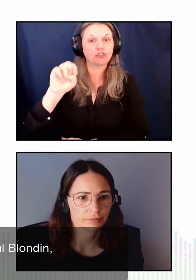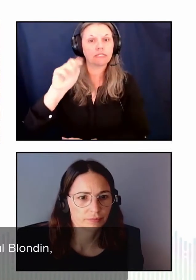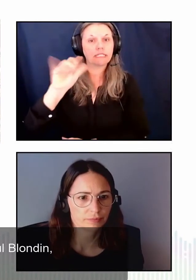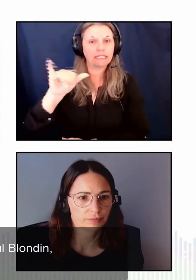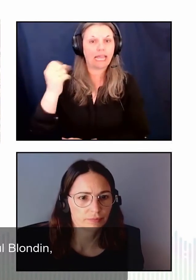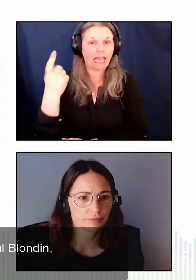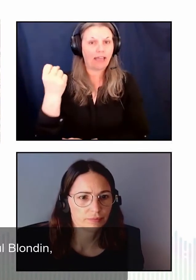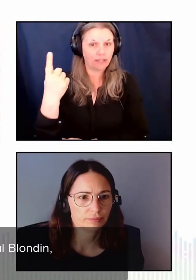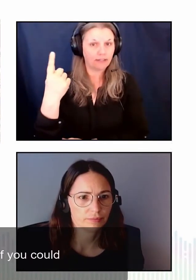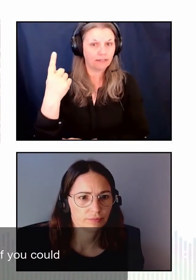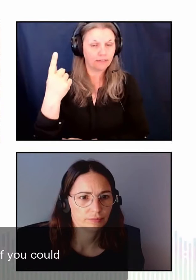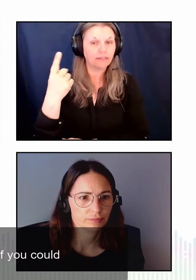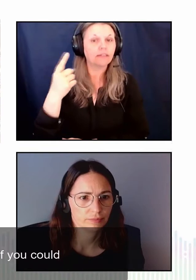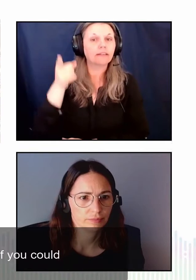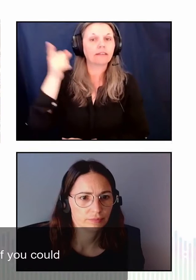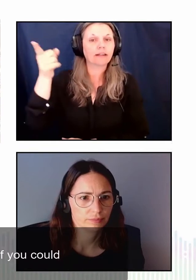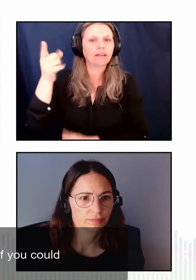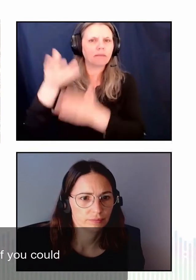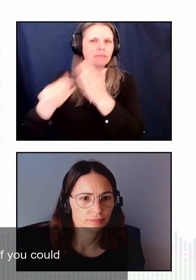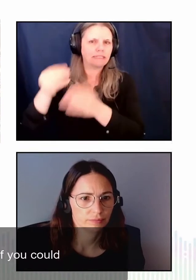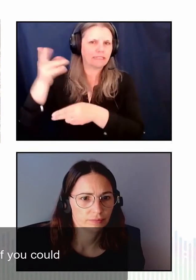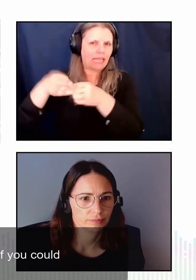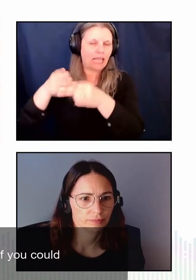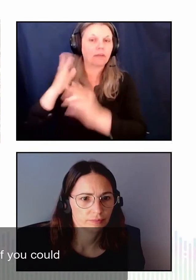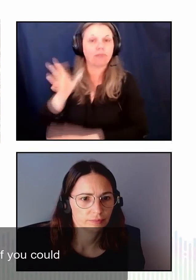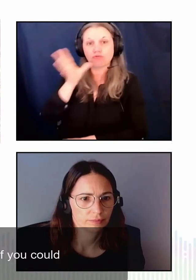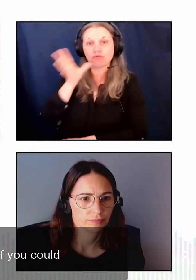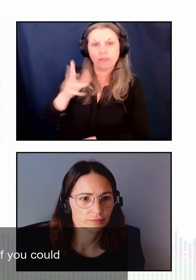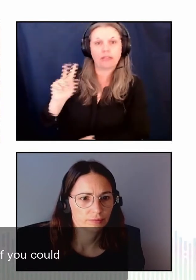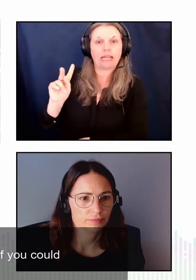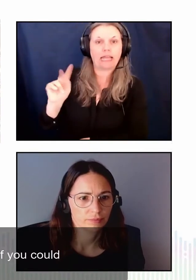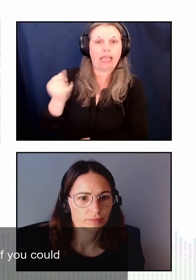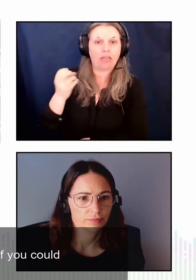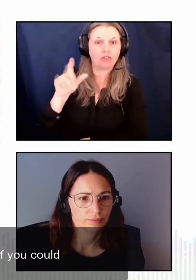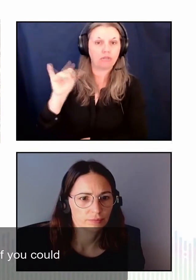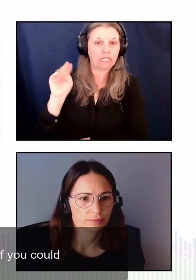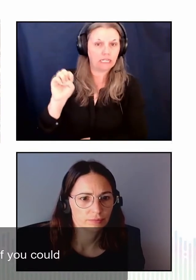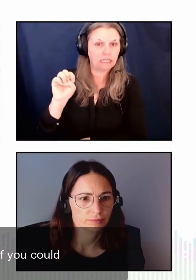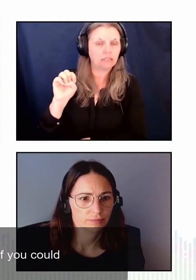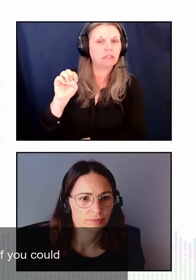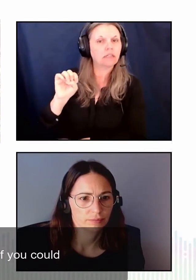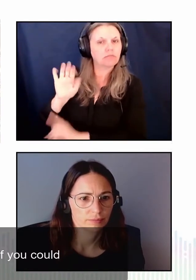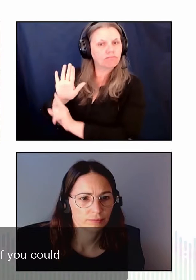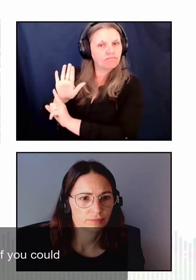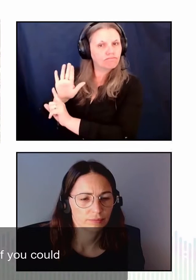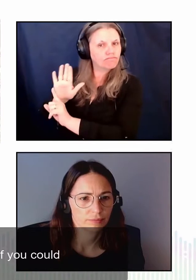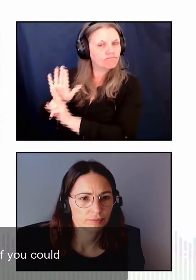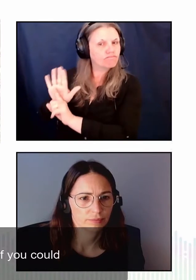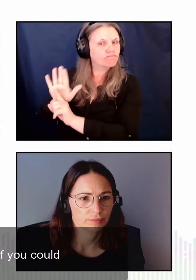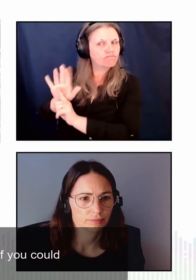my granny Catherine was known as a healer and